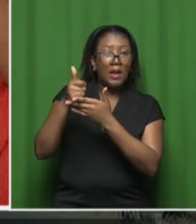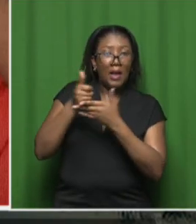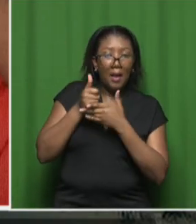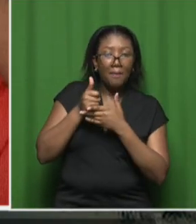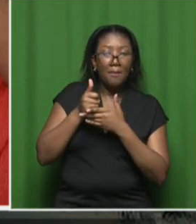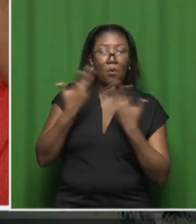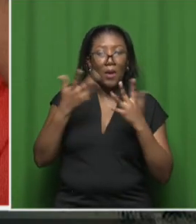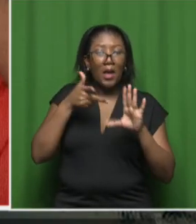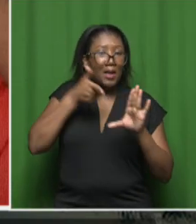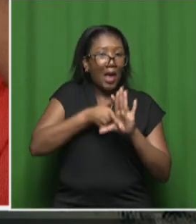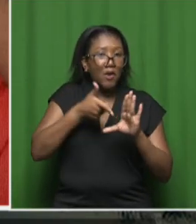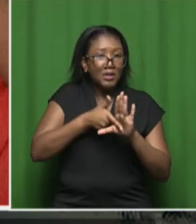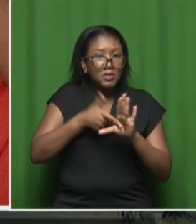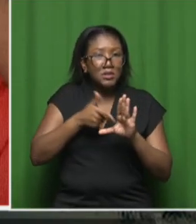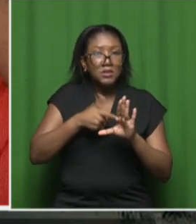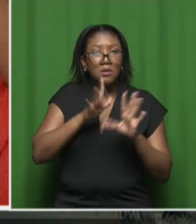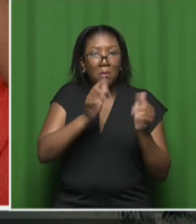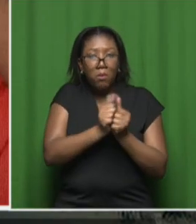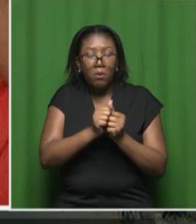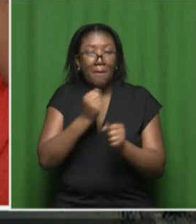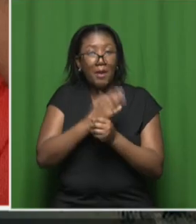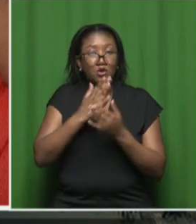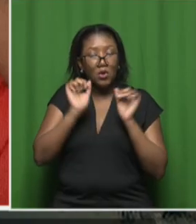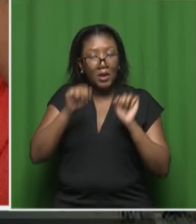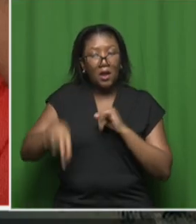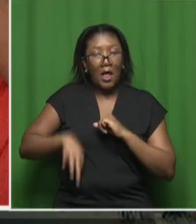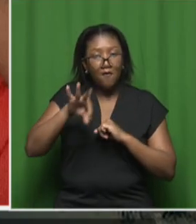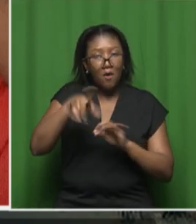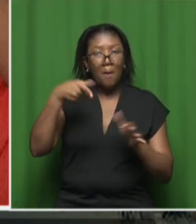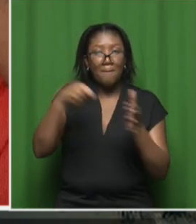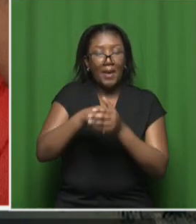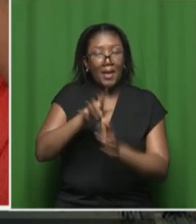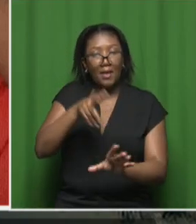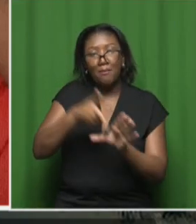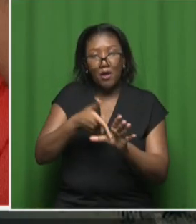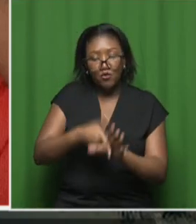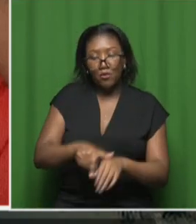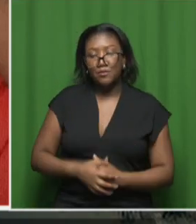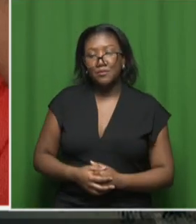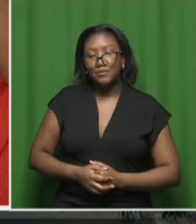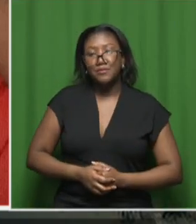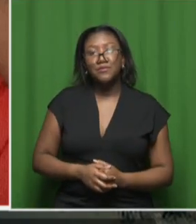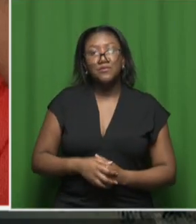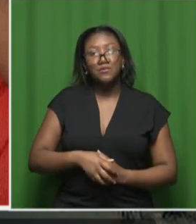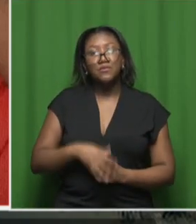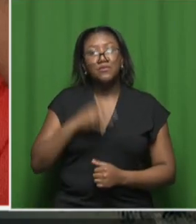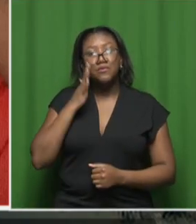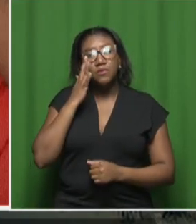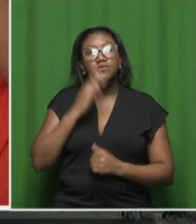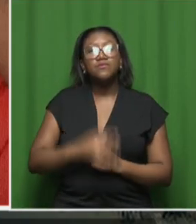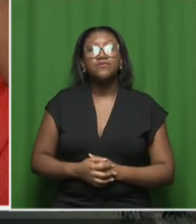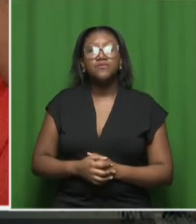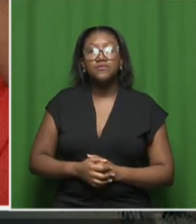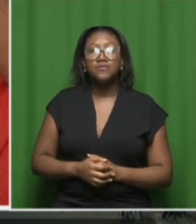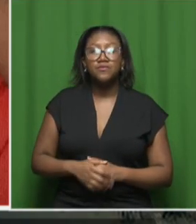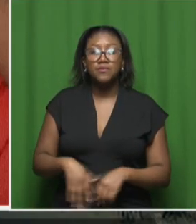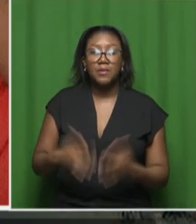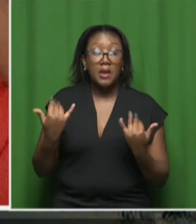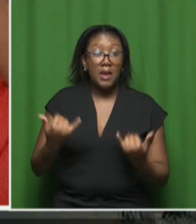garages so that they can help us to afford the new vehicles. Any financial models or